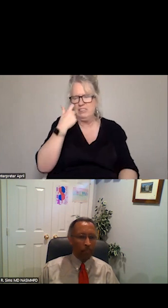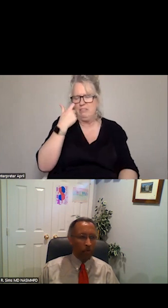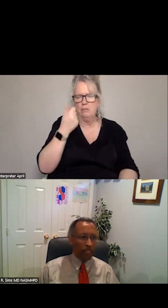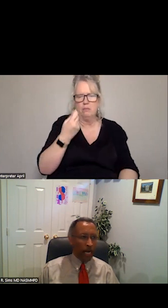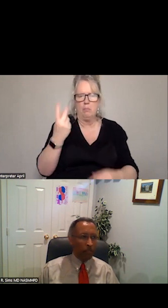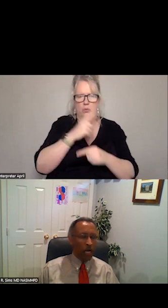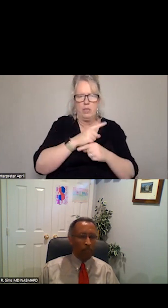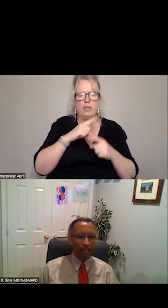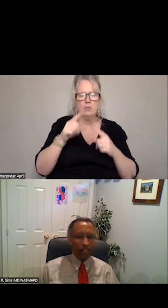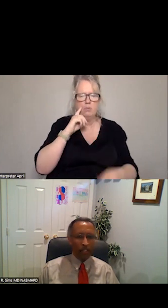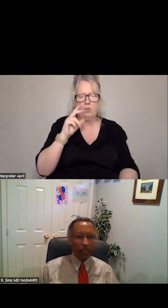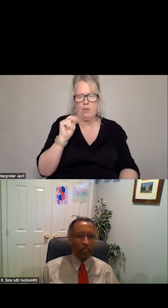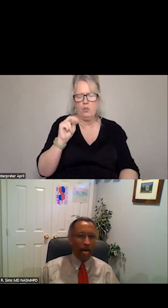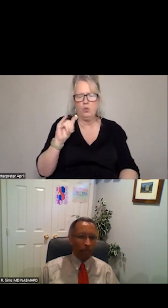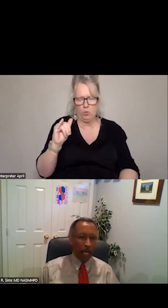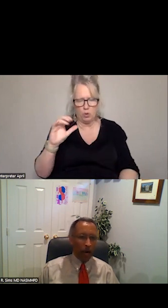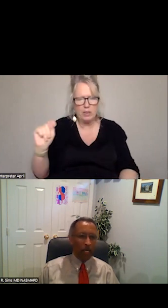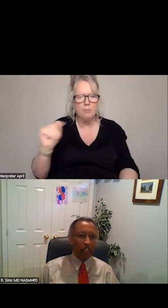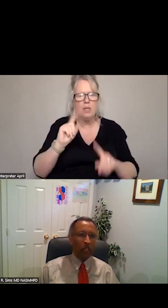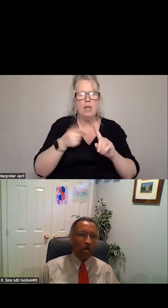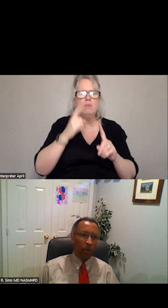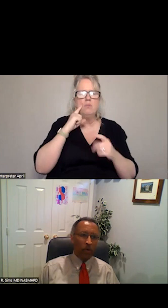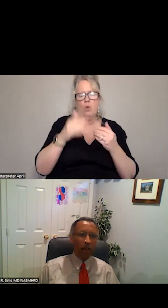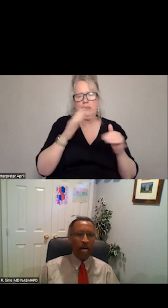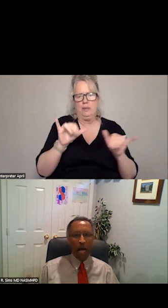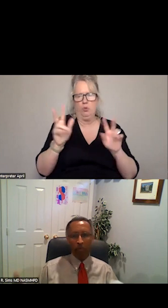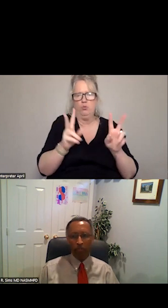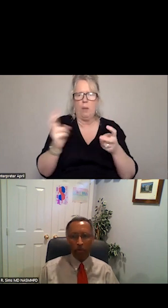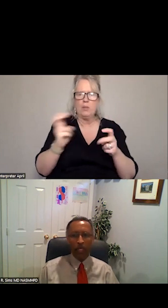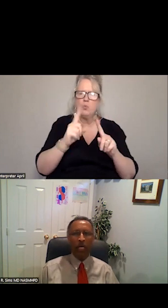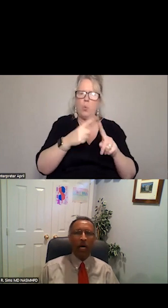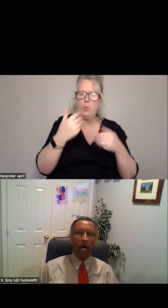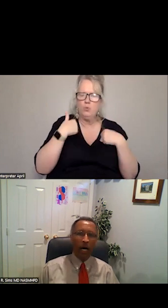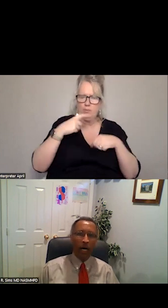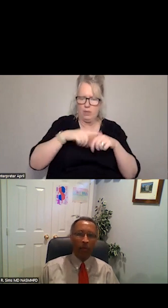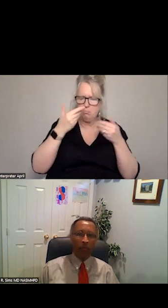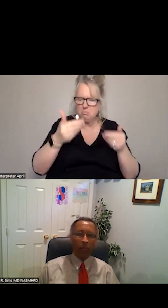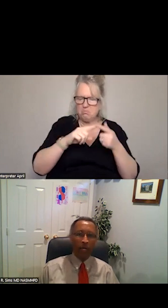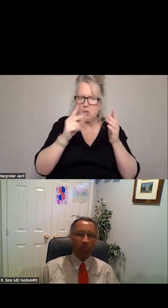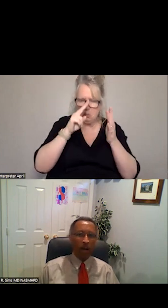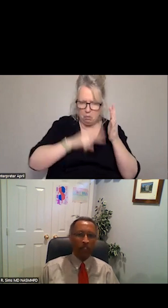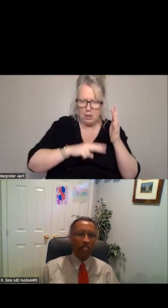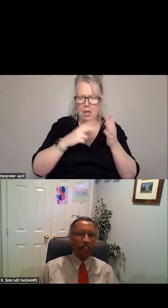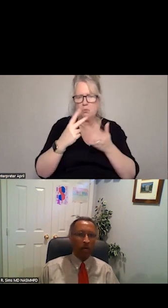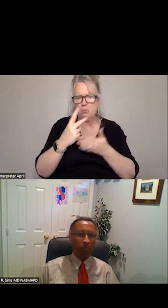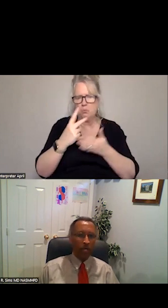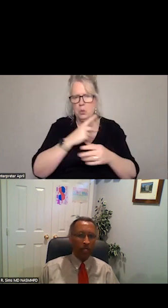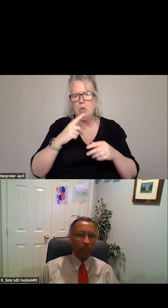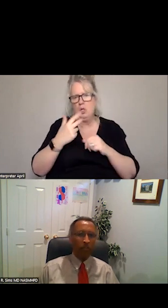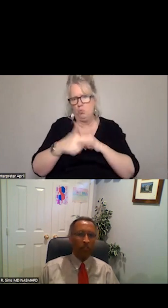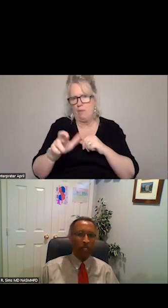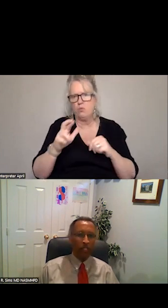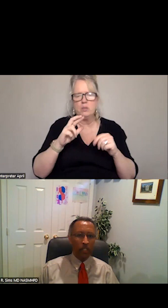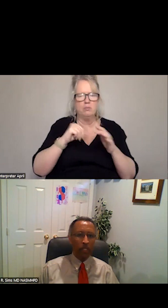on New York Times, about a similar topic area. So when you have time, review it. And we'll probably reference it at some point in